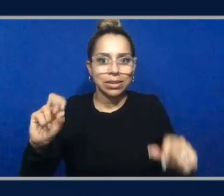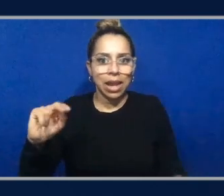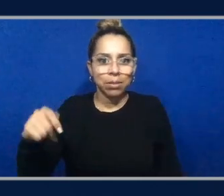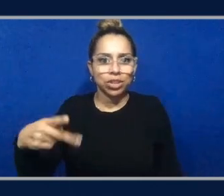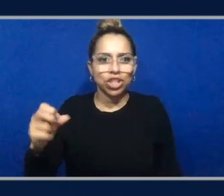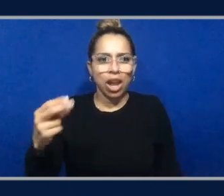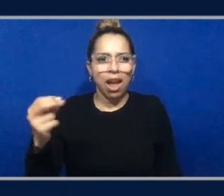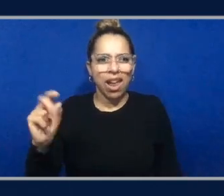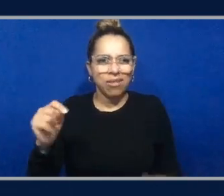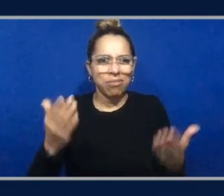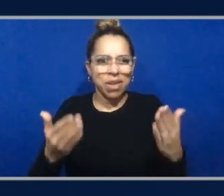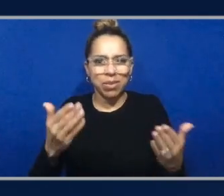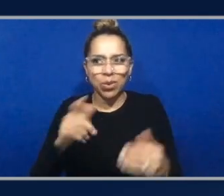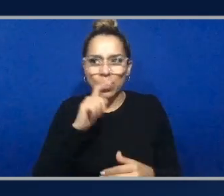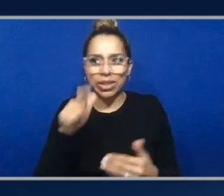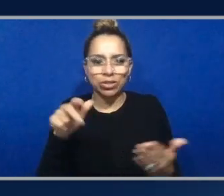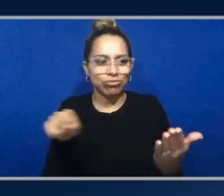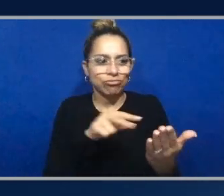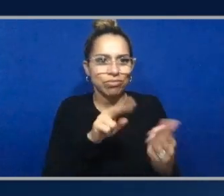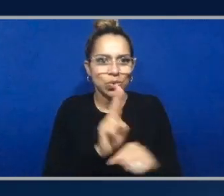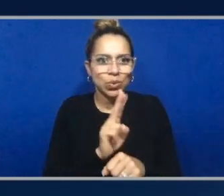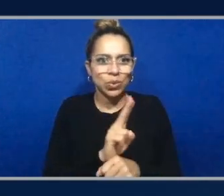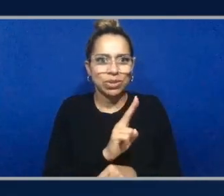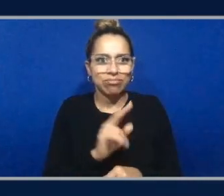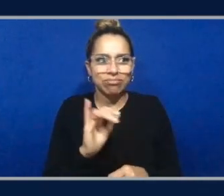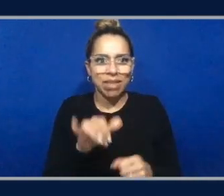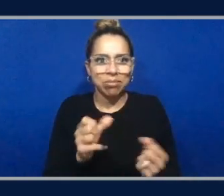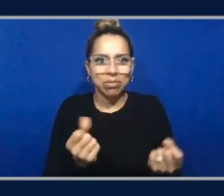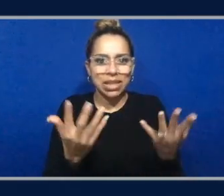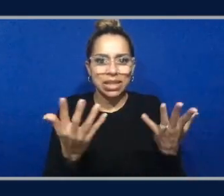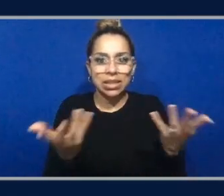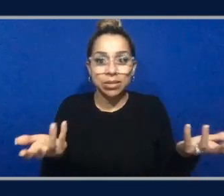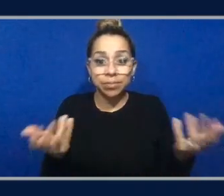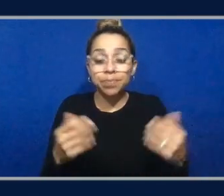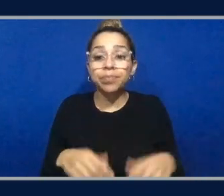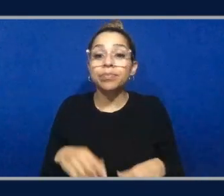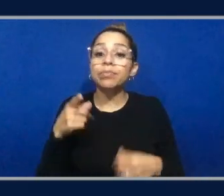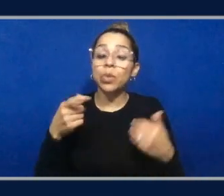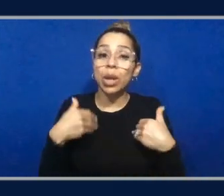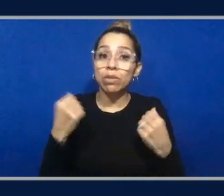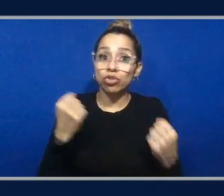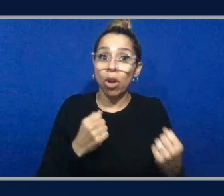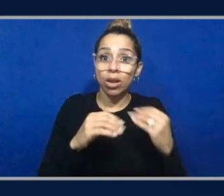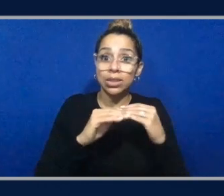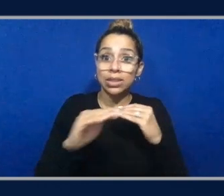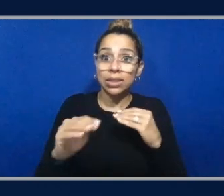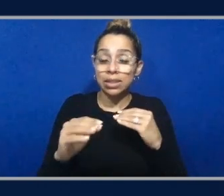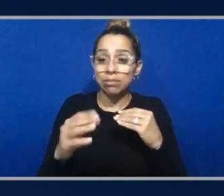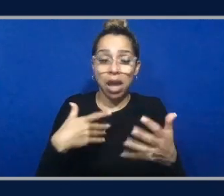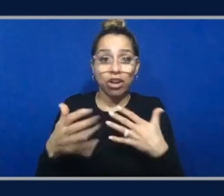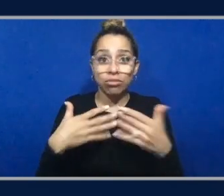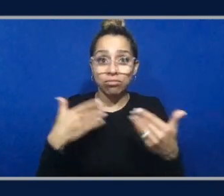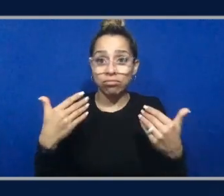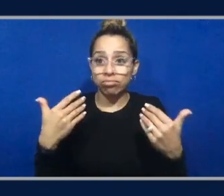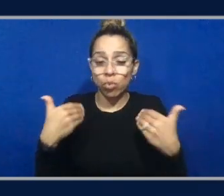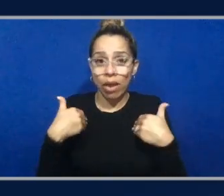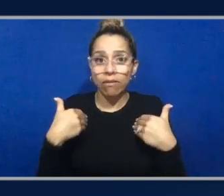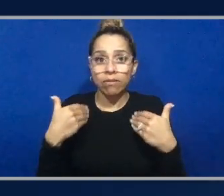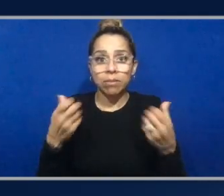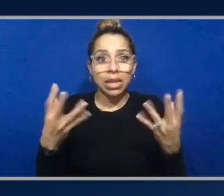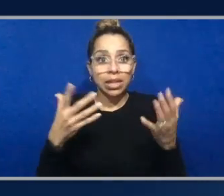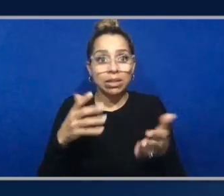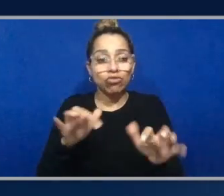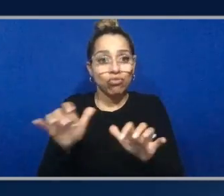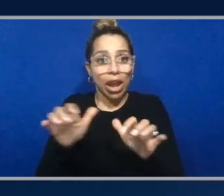as you try to get those strong consistency, with multiple writers, you also end up seeing multiple like files, like data files